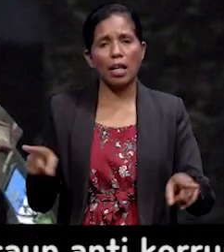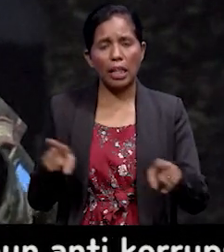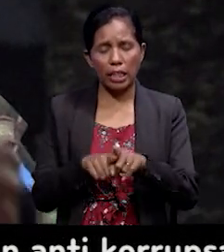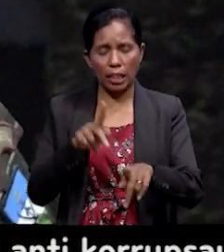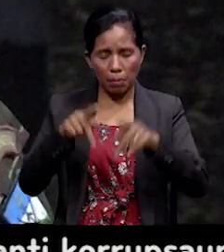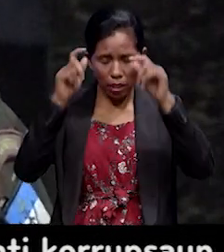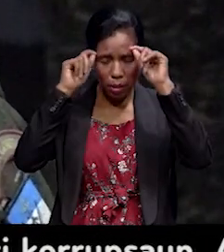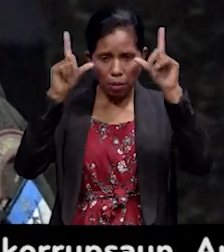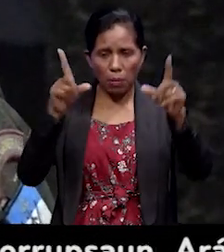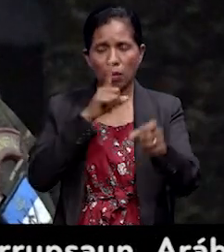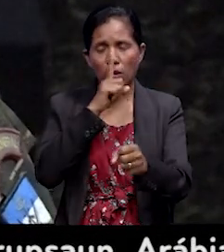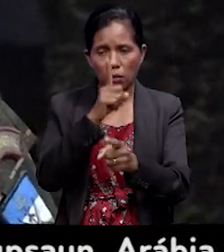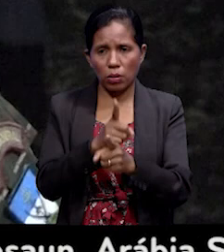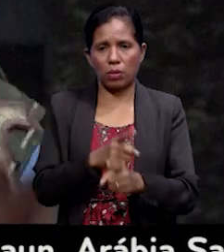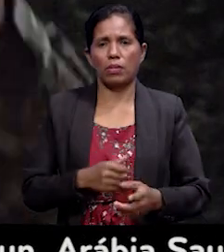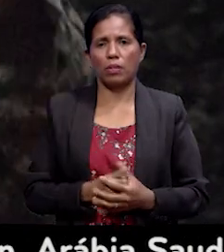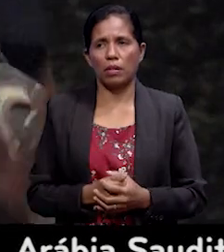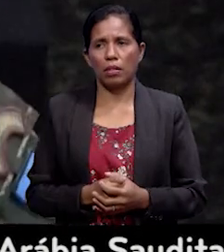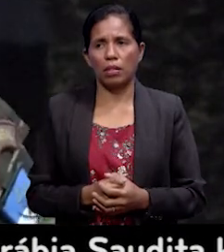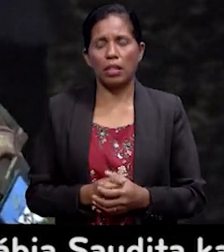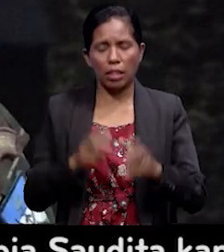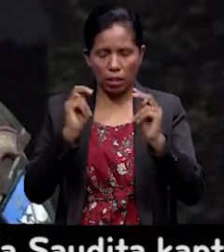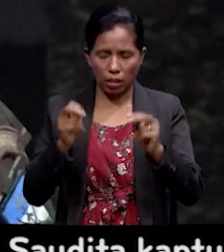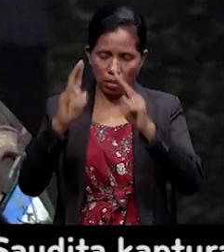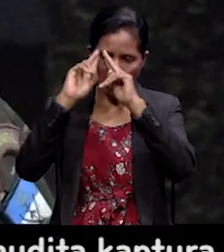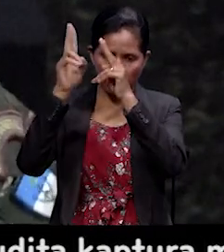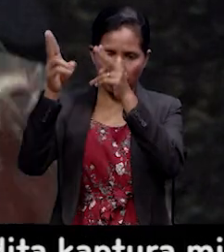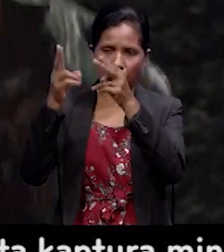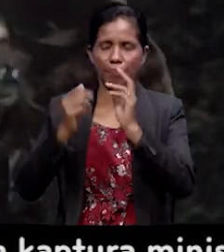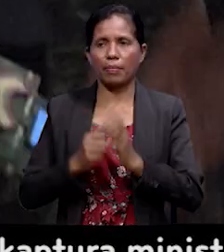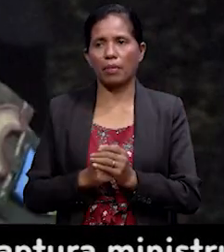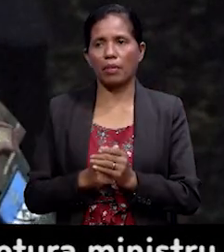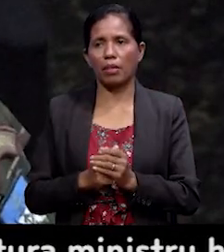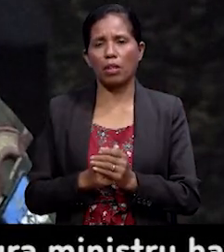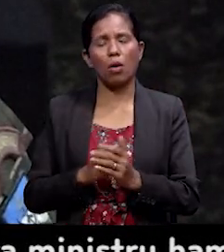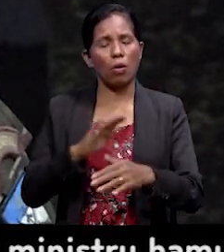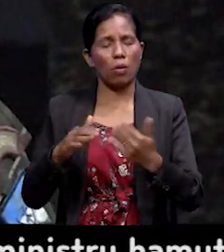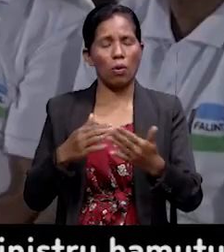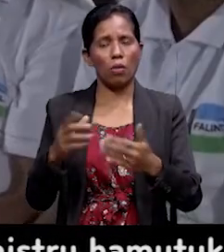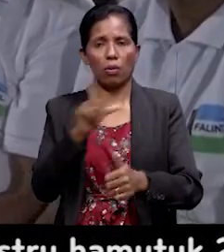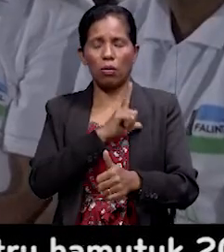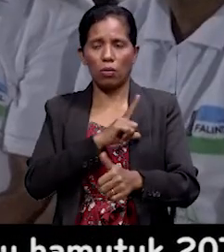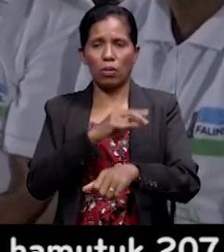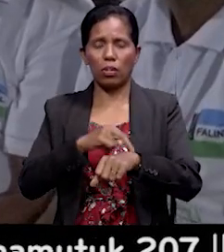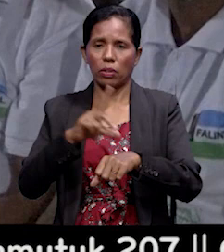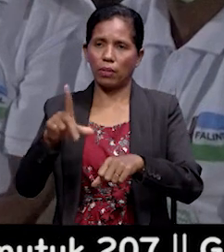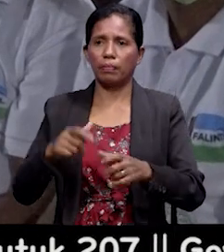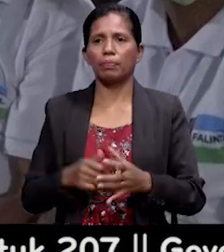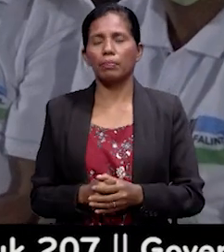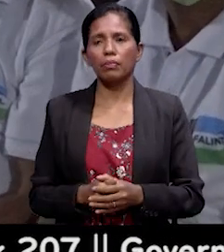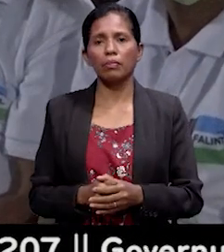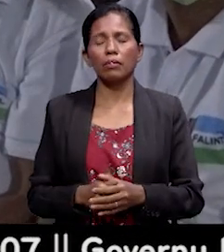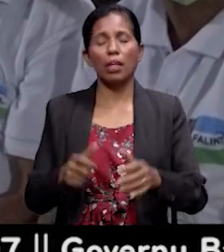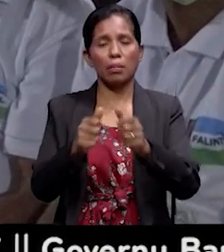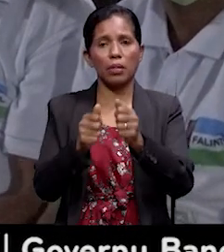lolos patel sai da makatu ida tem que respeita ita ne simbolos nacionais. Nunemos, administrador